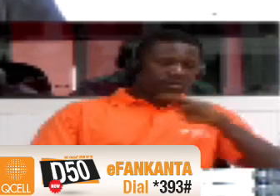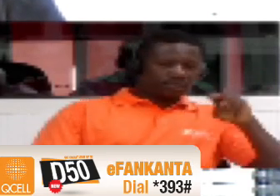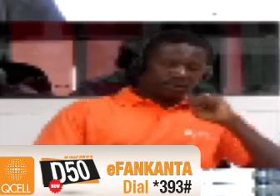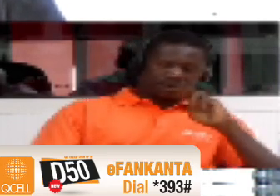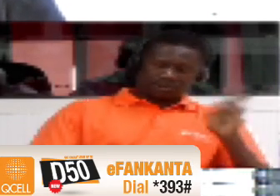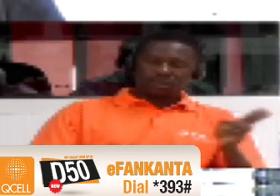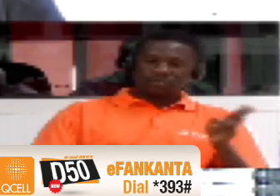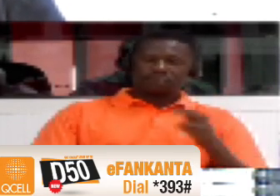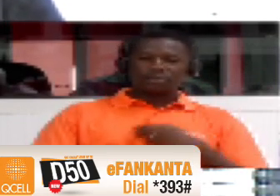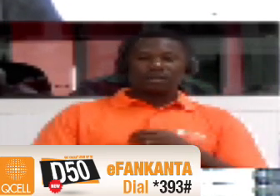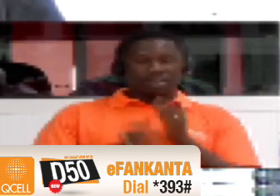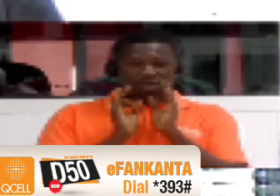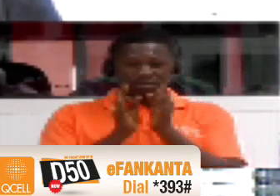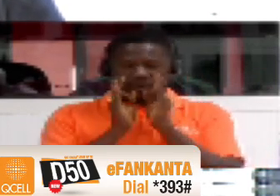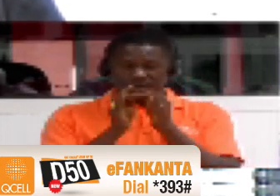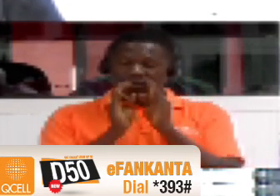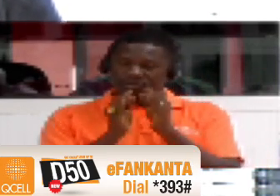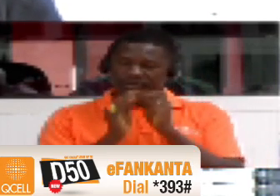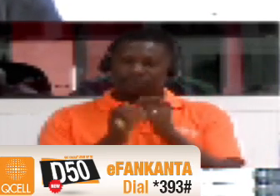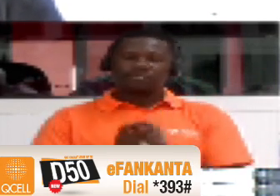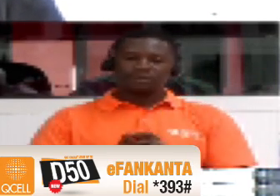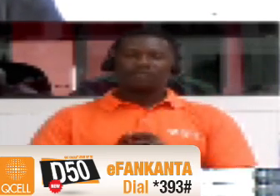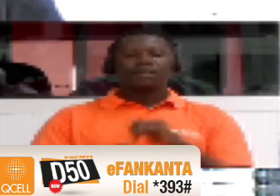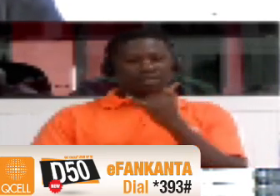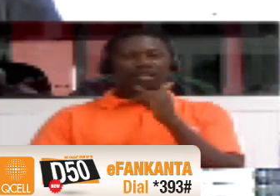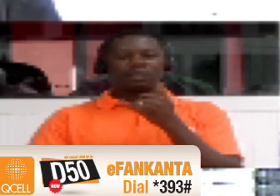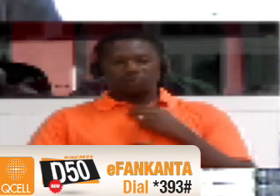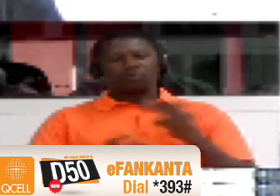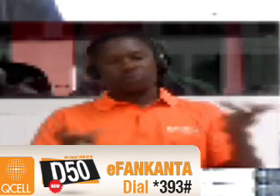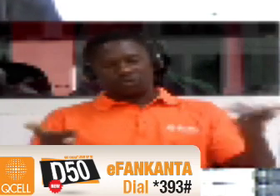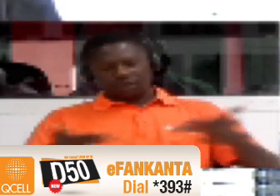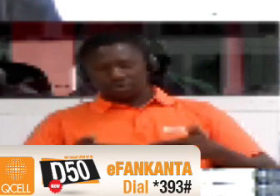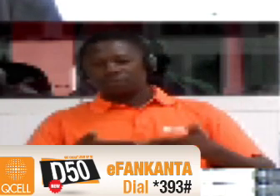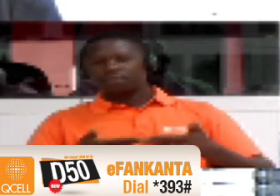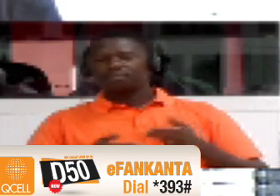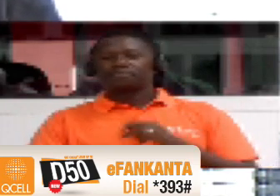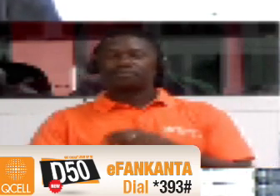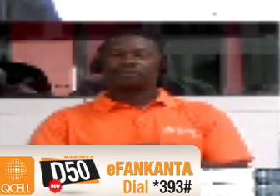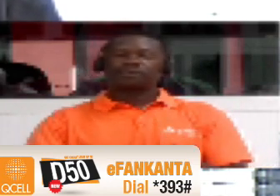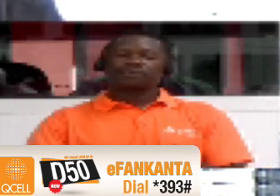briefed us that we are welcome. That we are welcomed.